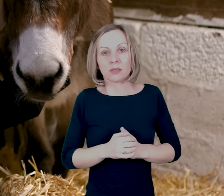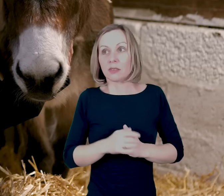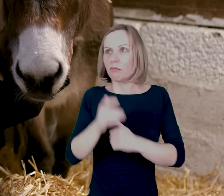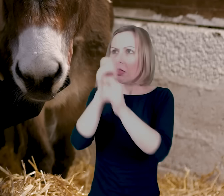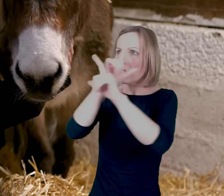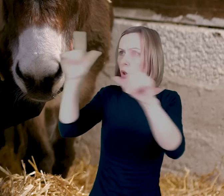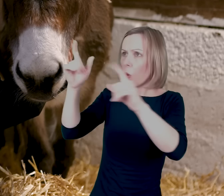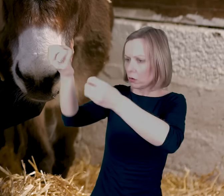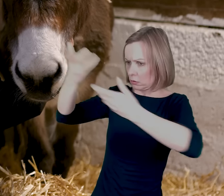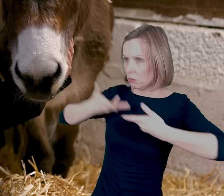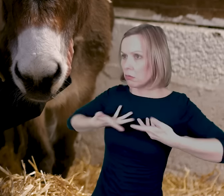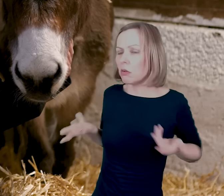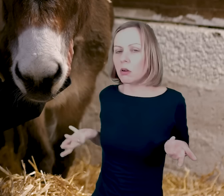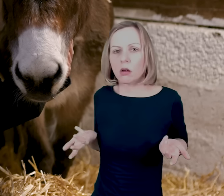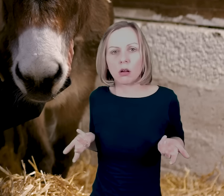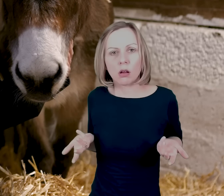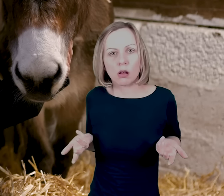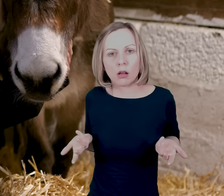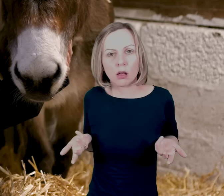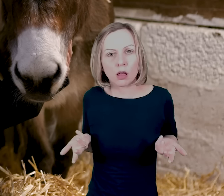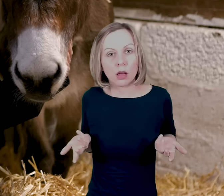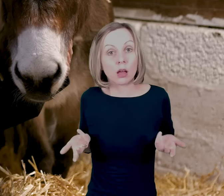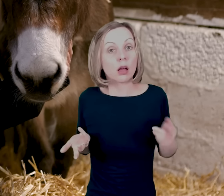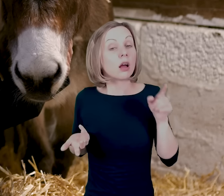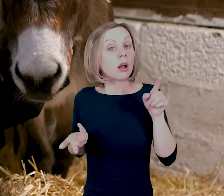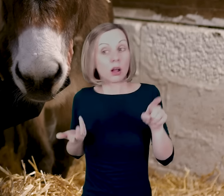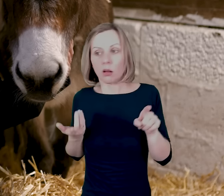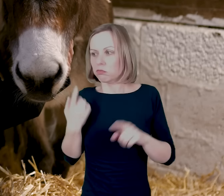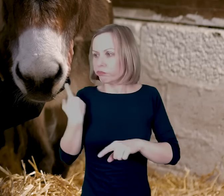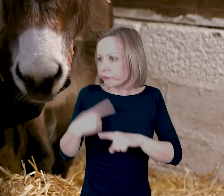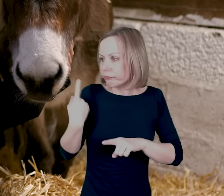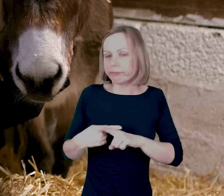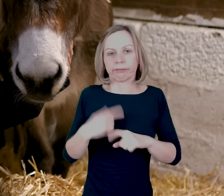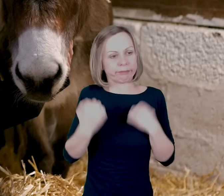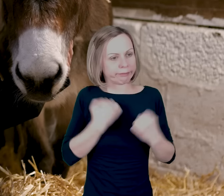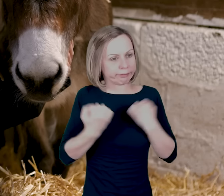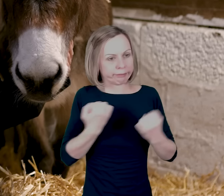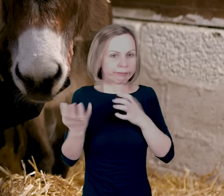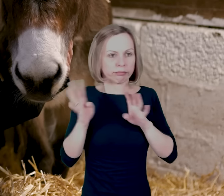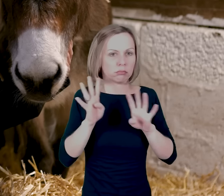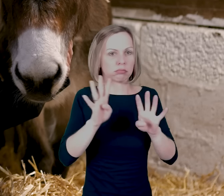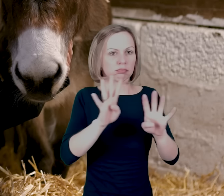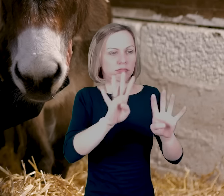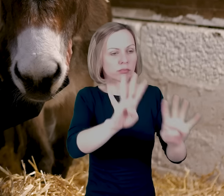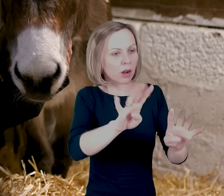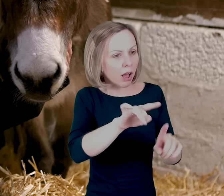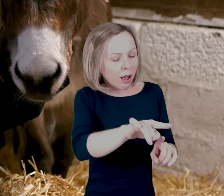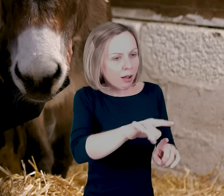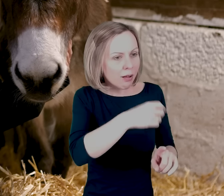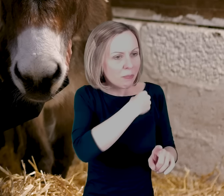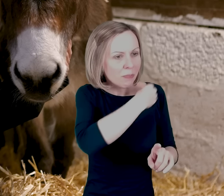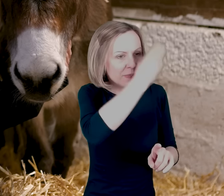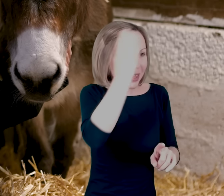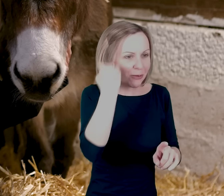taken place, that the Lord has made known to us." So they went in haste and found